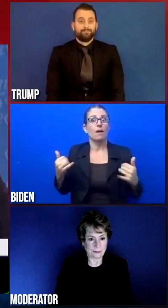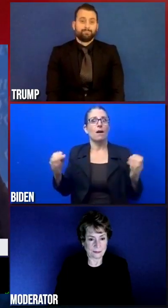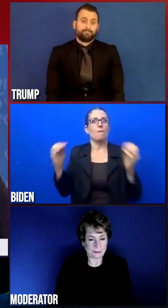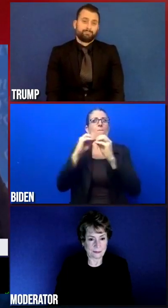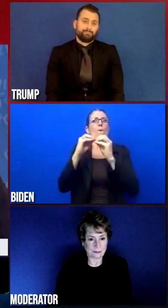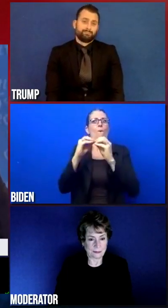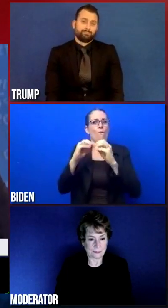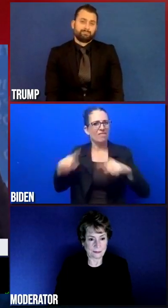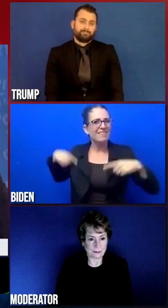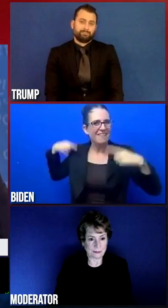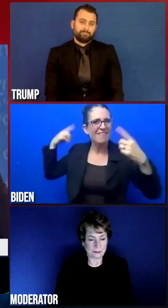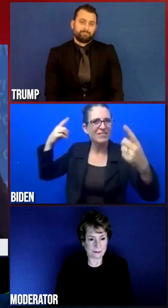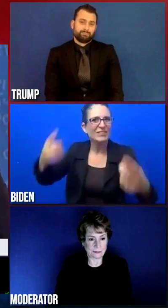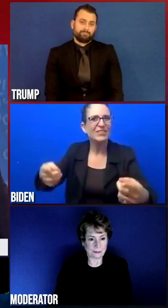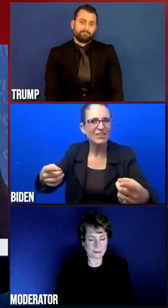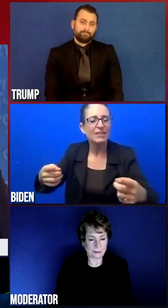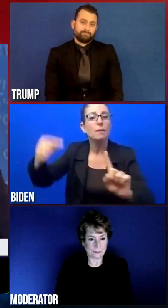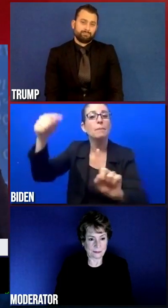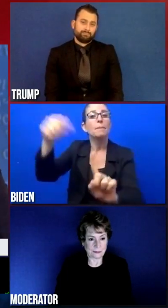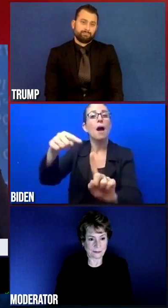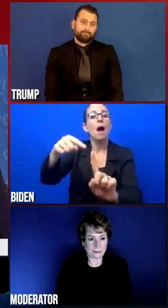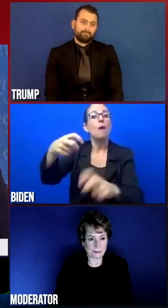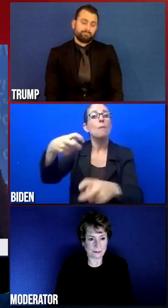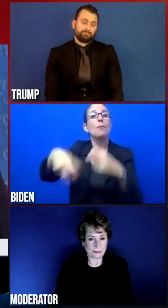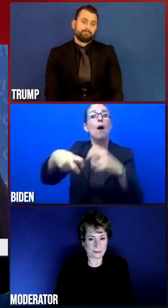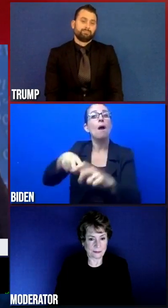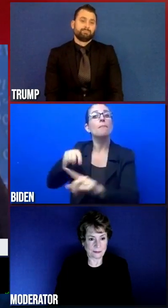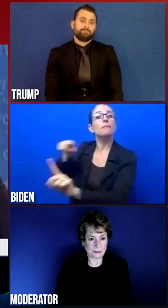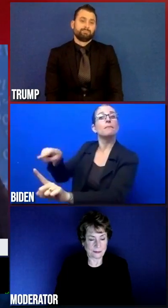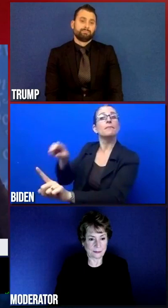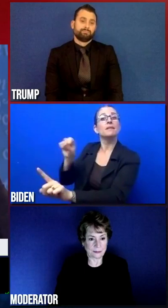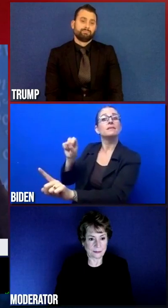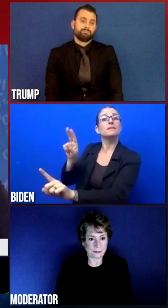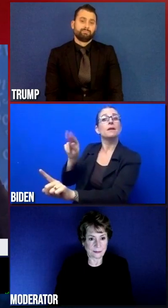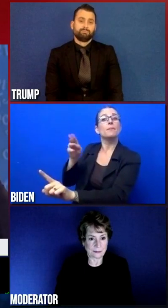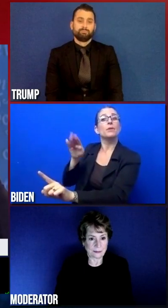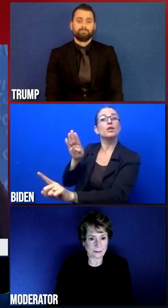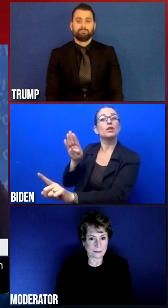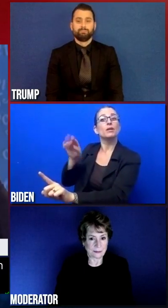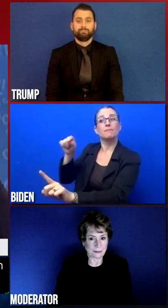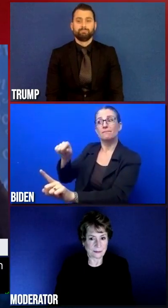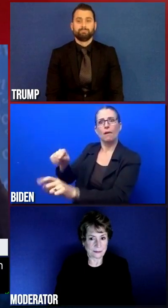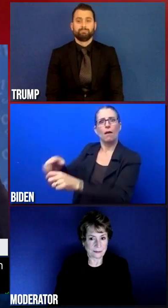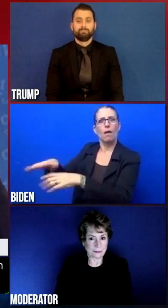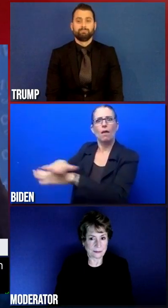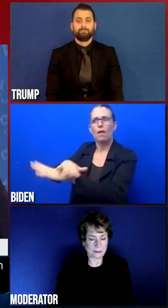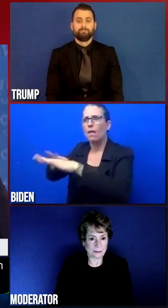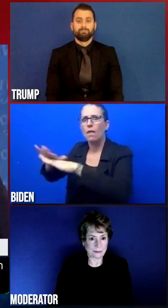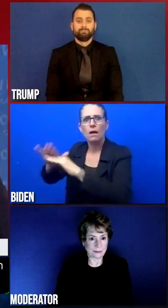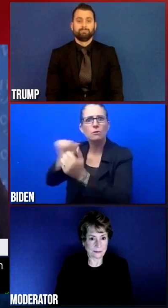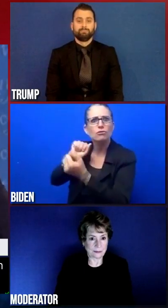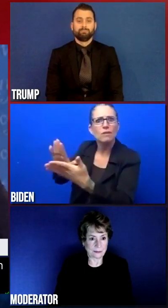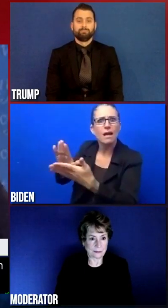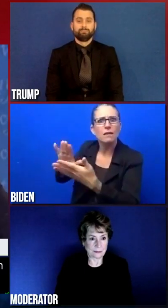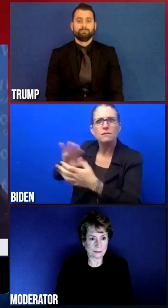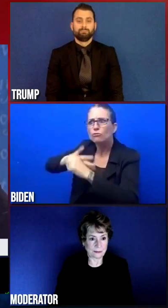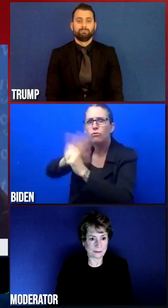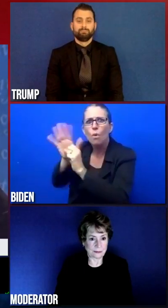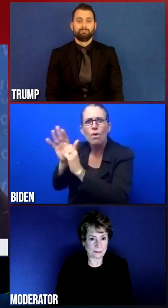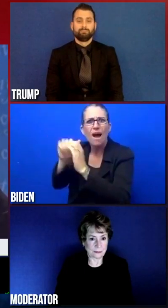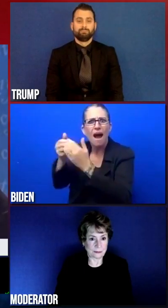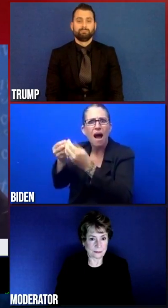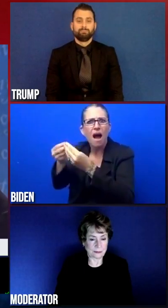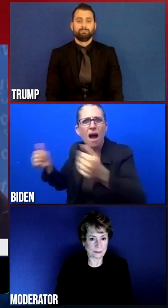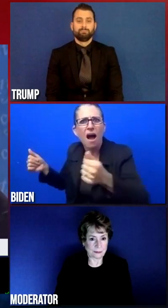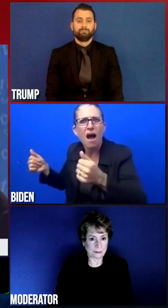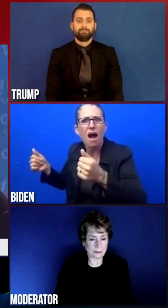dying in the suburbs. His failure to deal with the environment. They're being flooded. They're being burned out because his refusal to do anything.